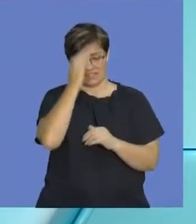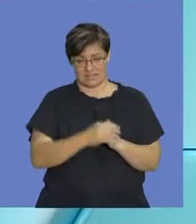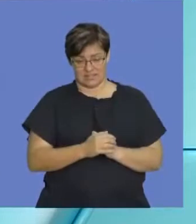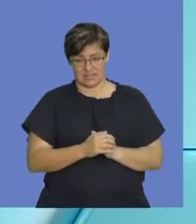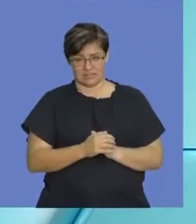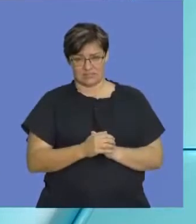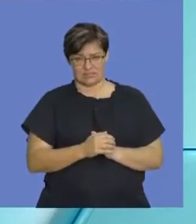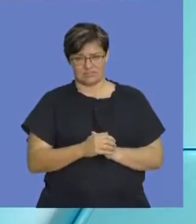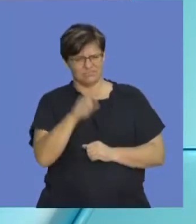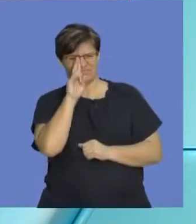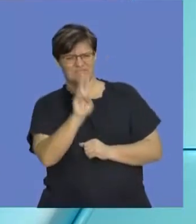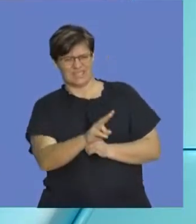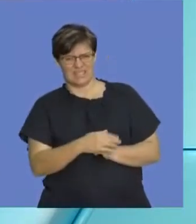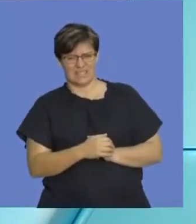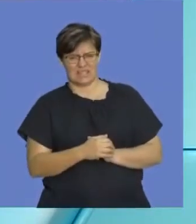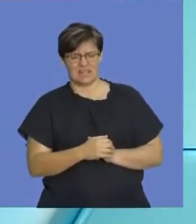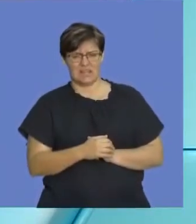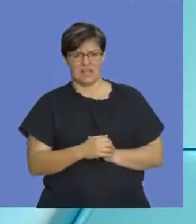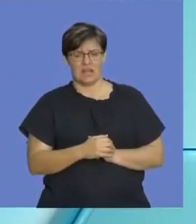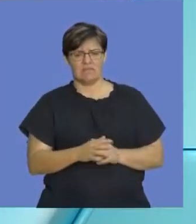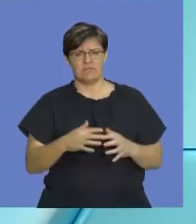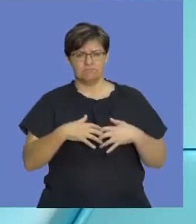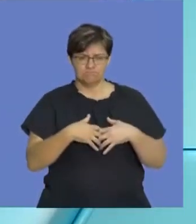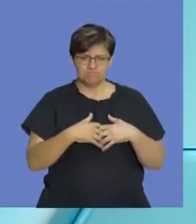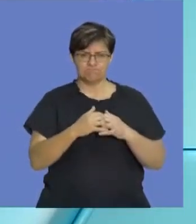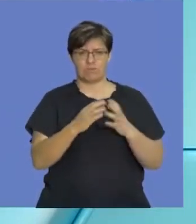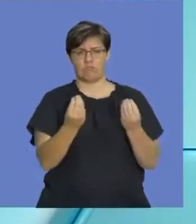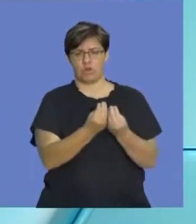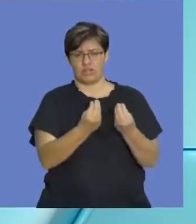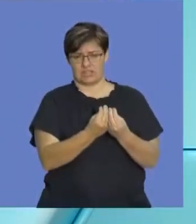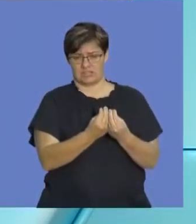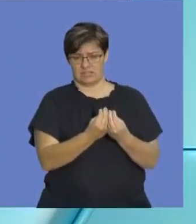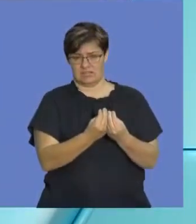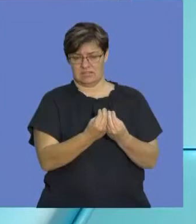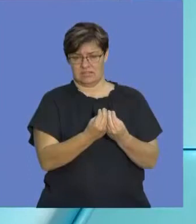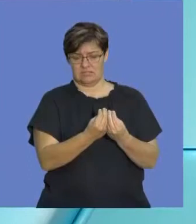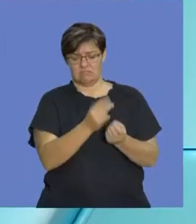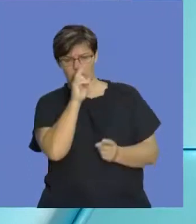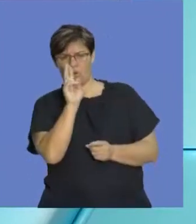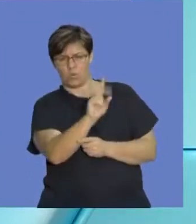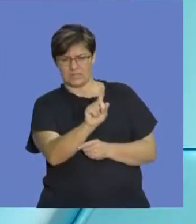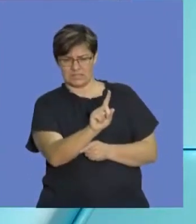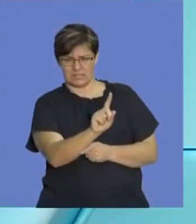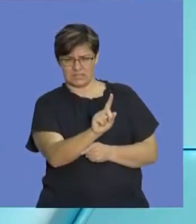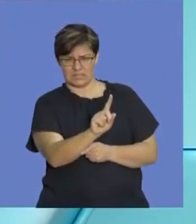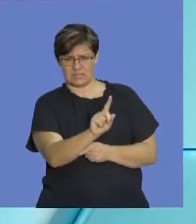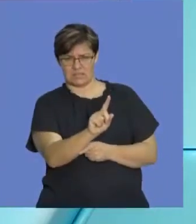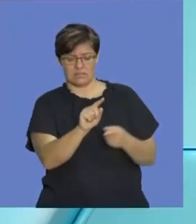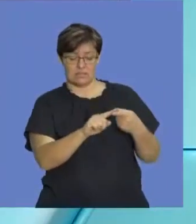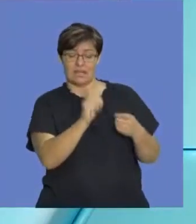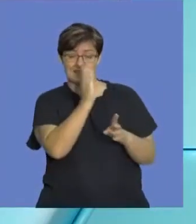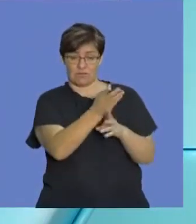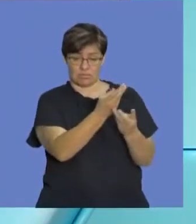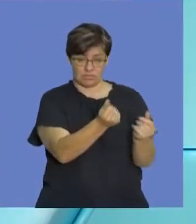factory overhead. So here you can see that if you're making a particular product, what are you looking at? You're